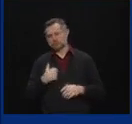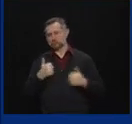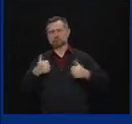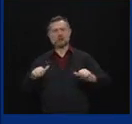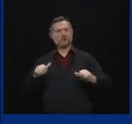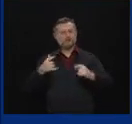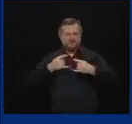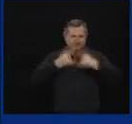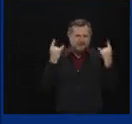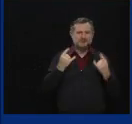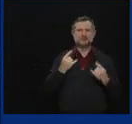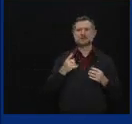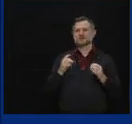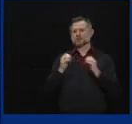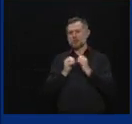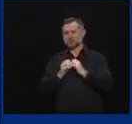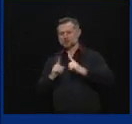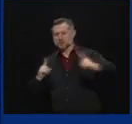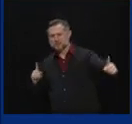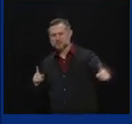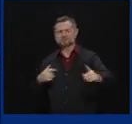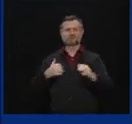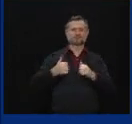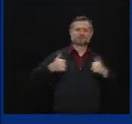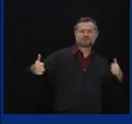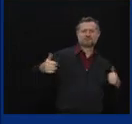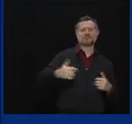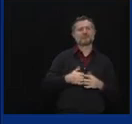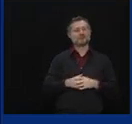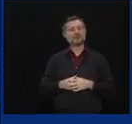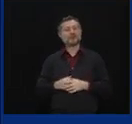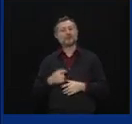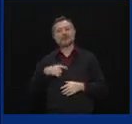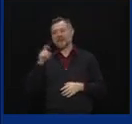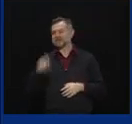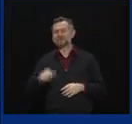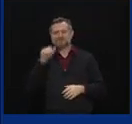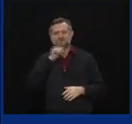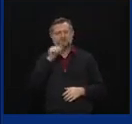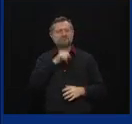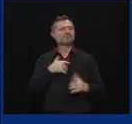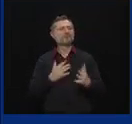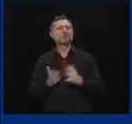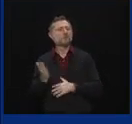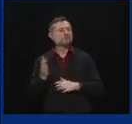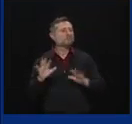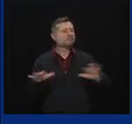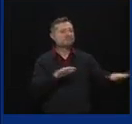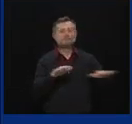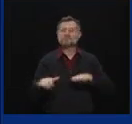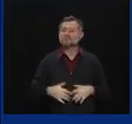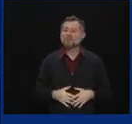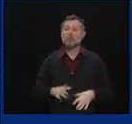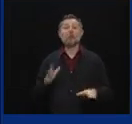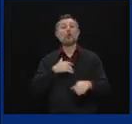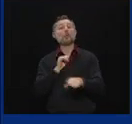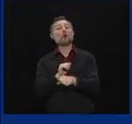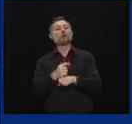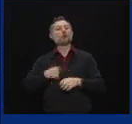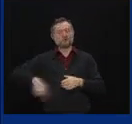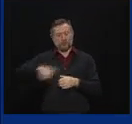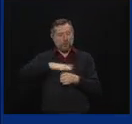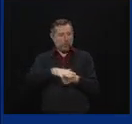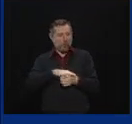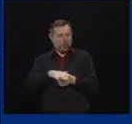masking. And let's just talk about getting through this. Let's get through this. and it's all about working with the local leadership, because I know